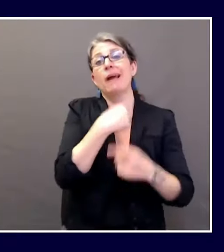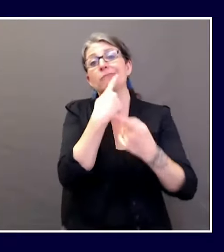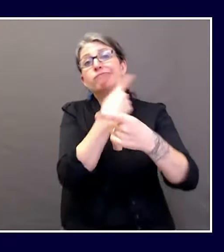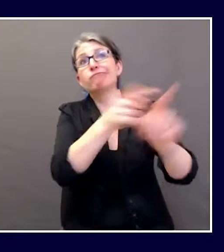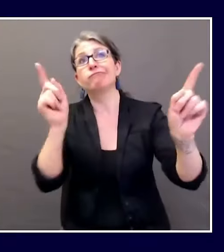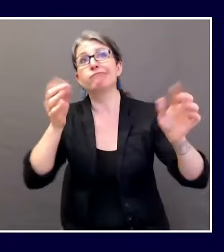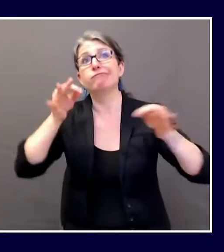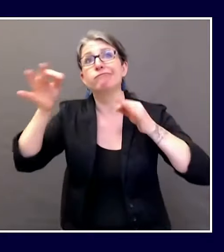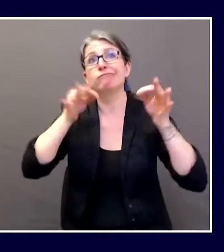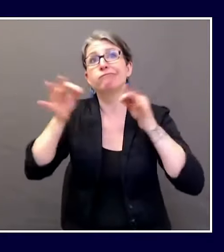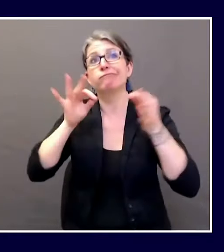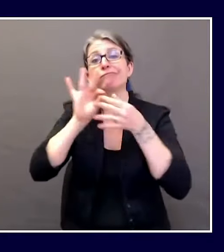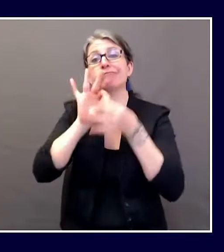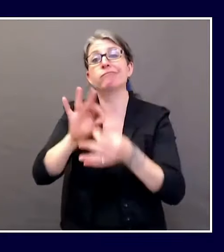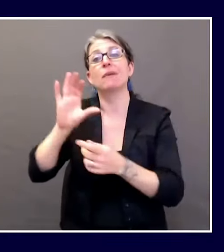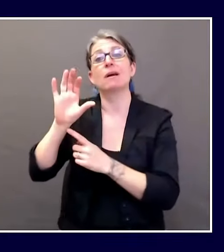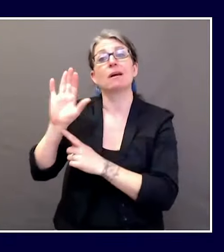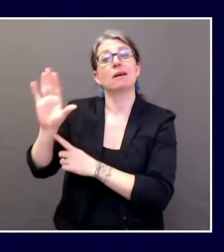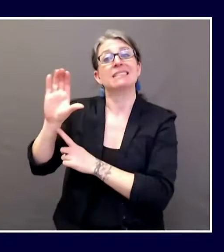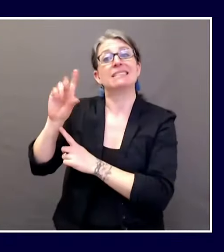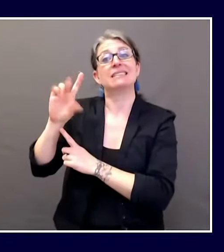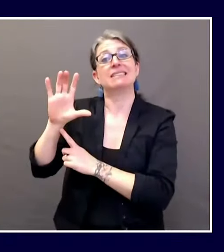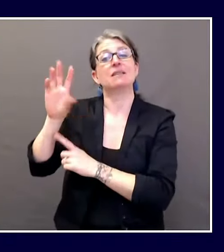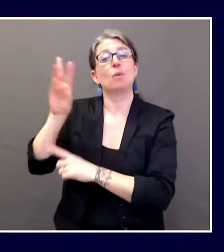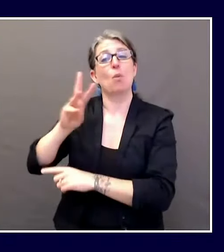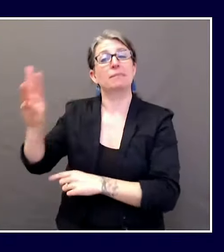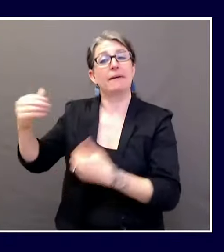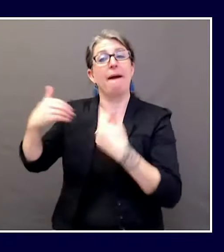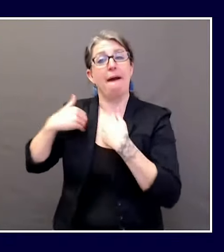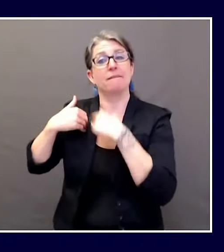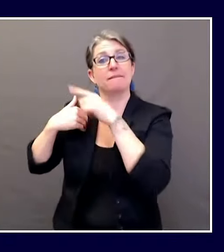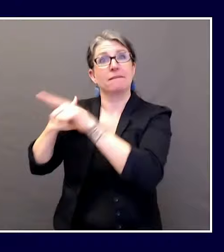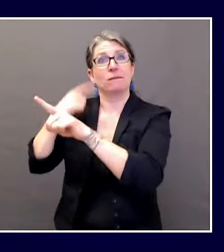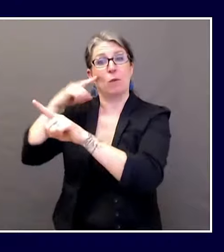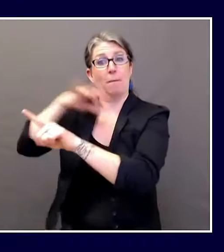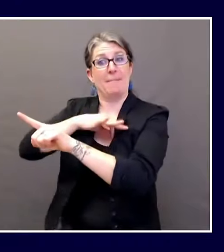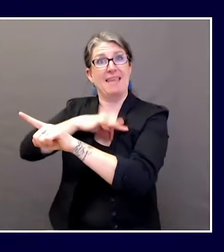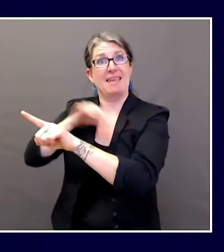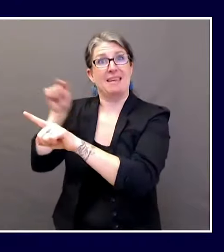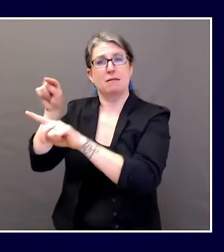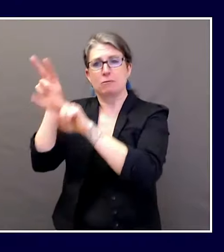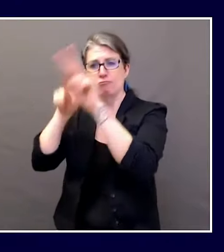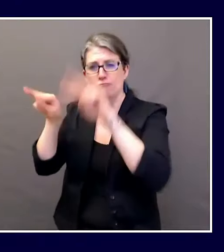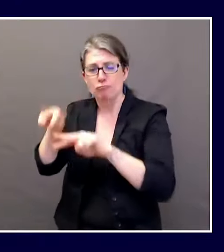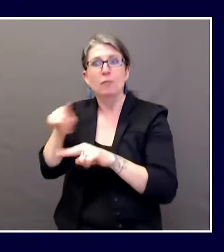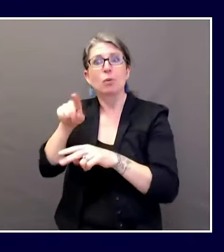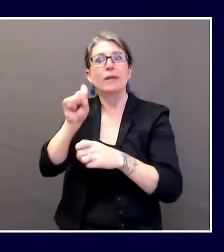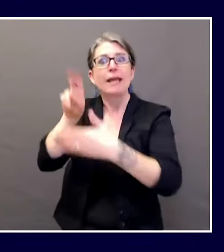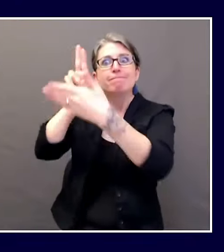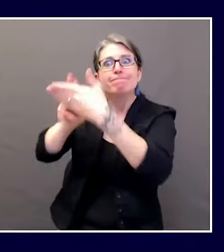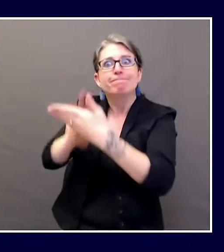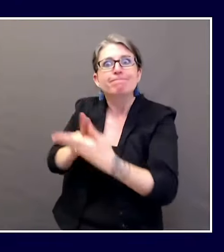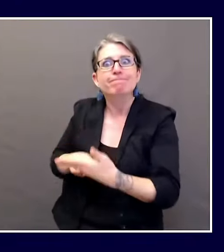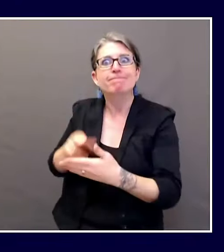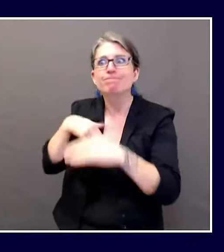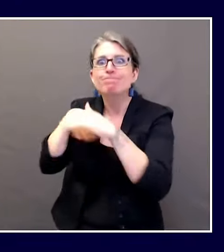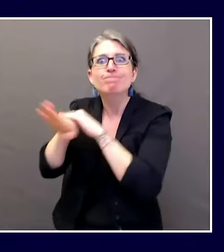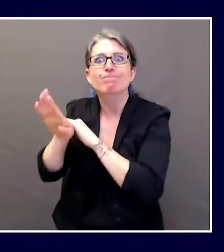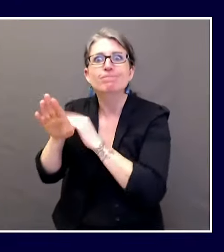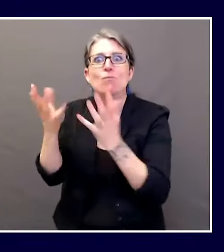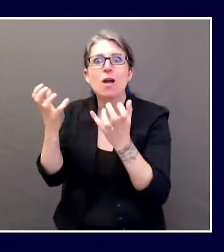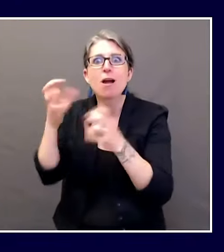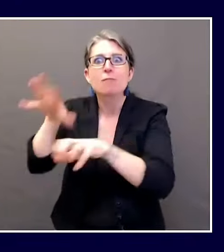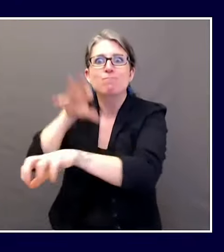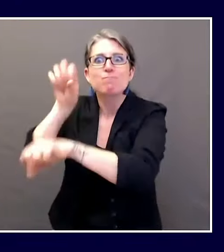Let me talk about some of the numbers first, and then I'll talk about a little bit more today about what that is, who it's for, and how to access